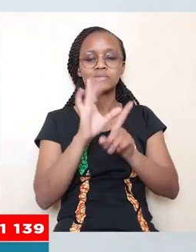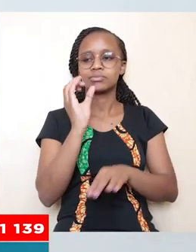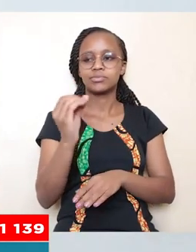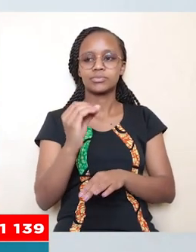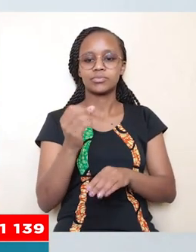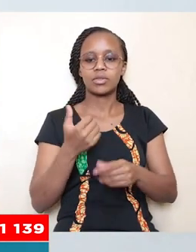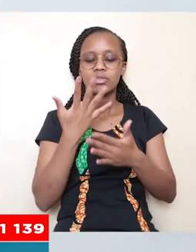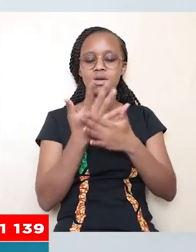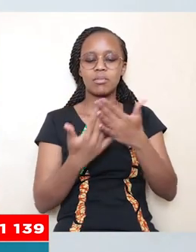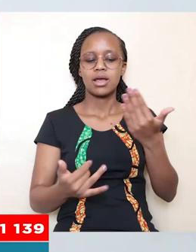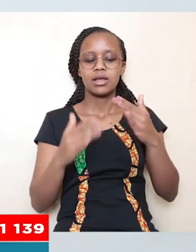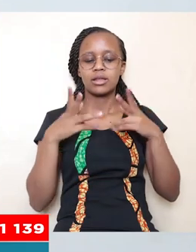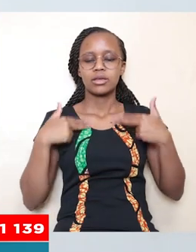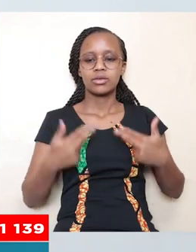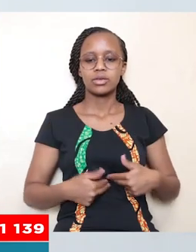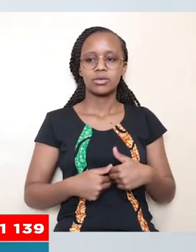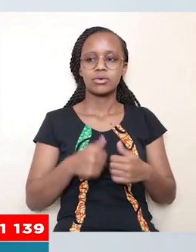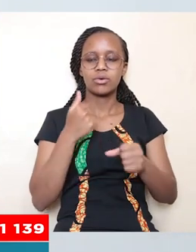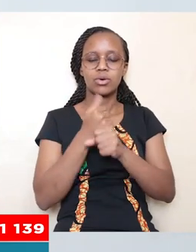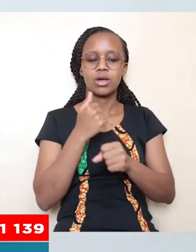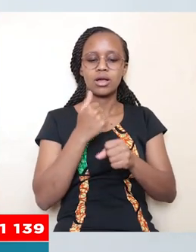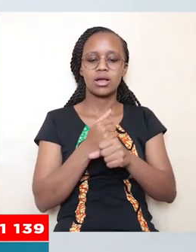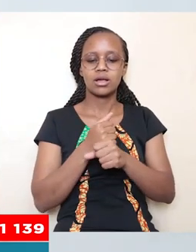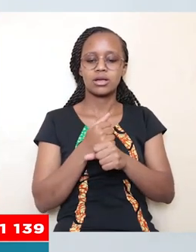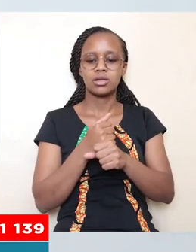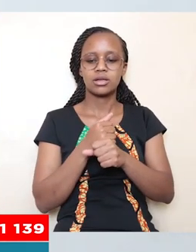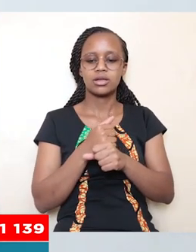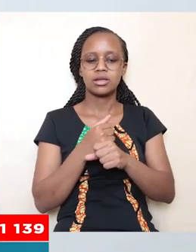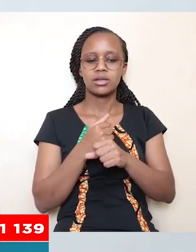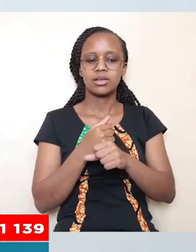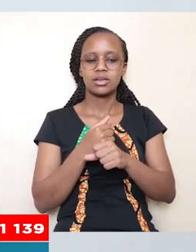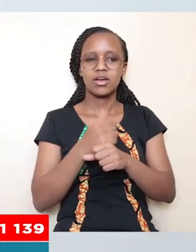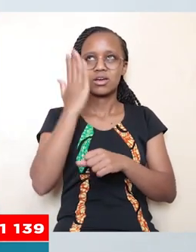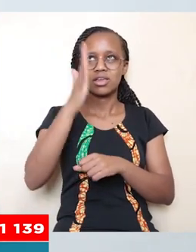The blood of human being does not work vertically.